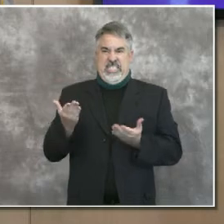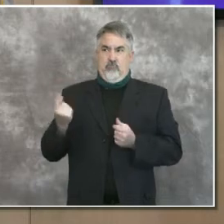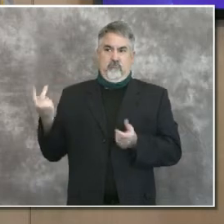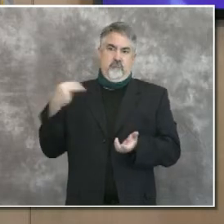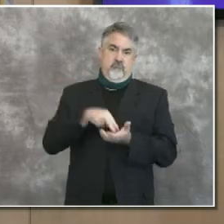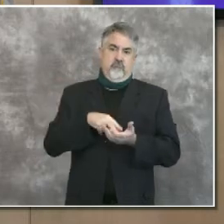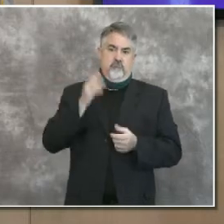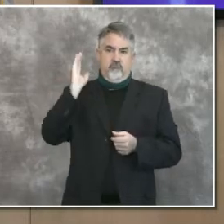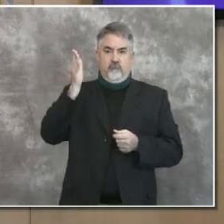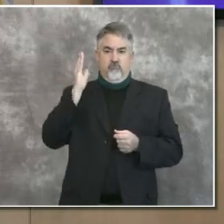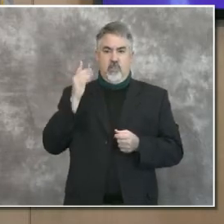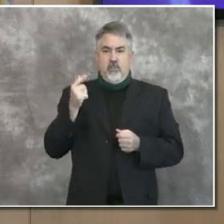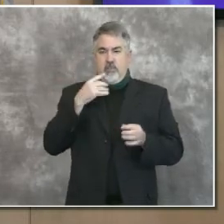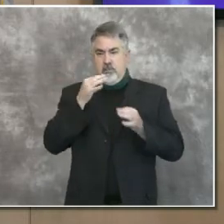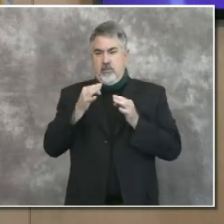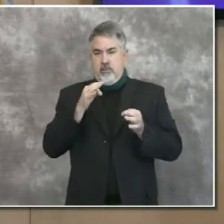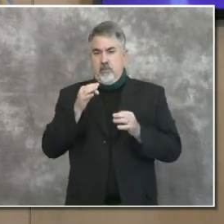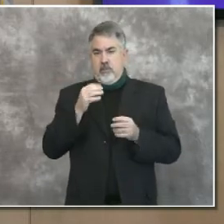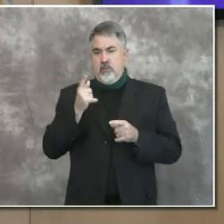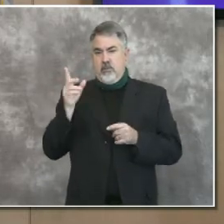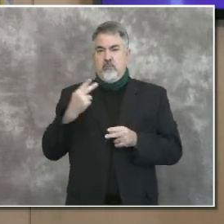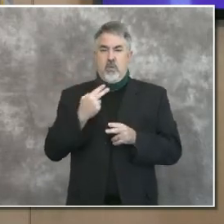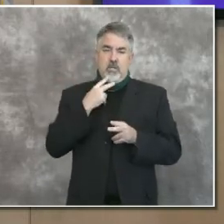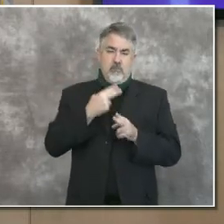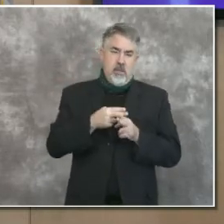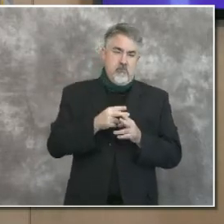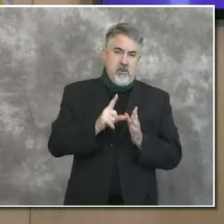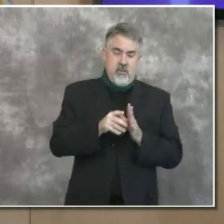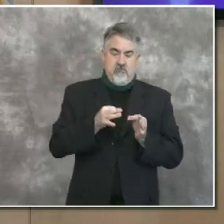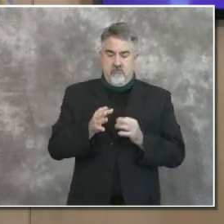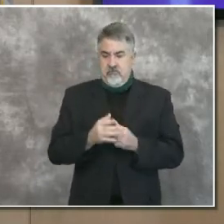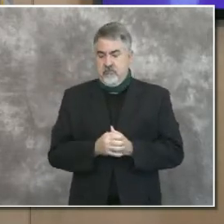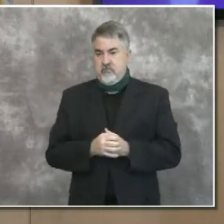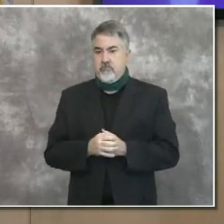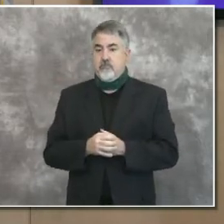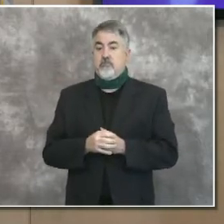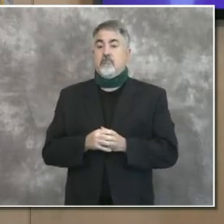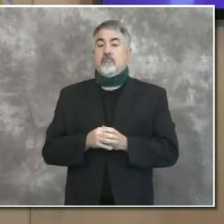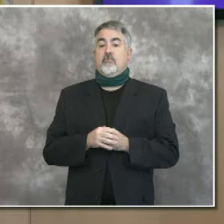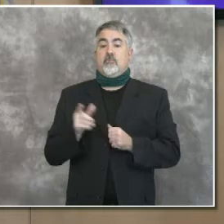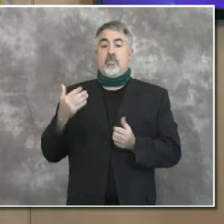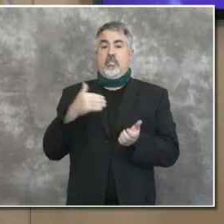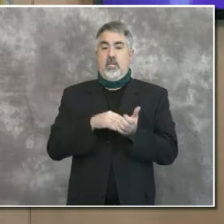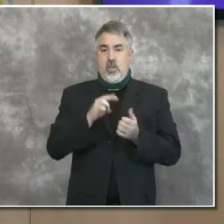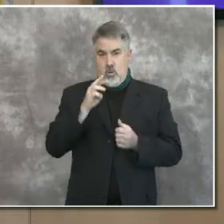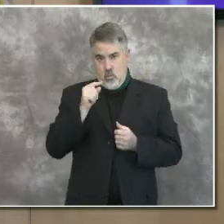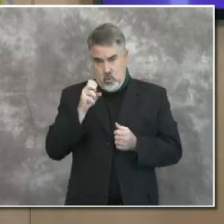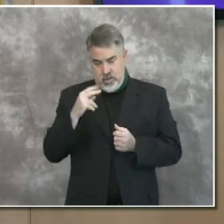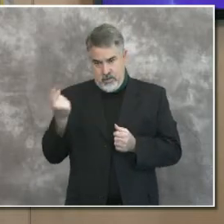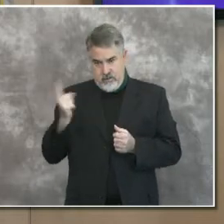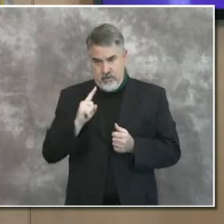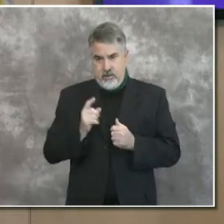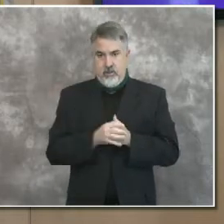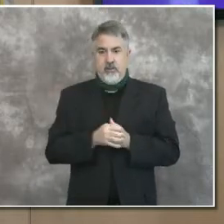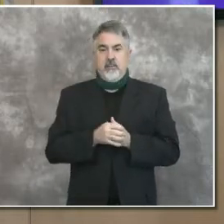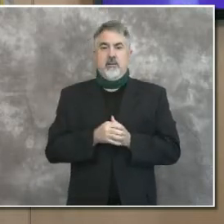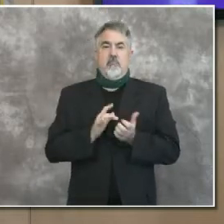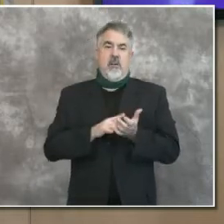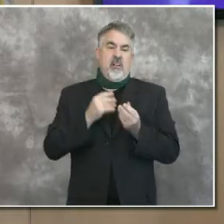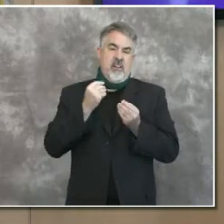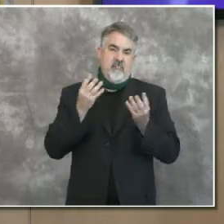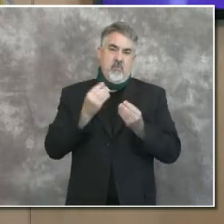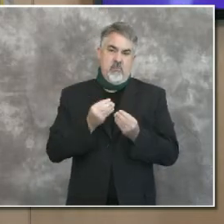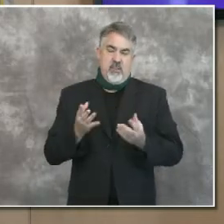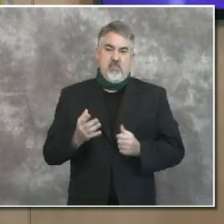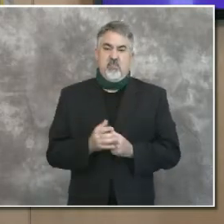force and the work that they're doing. And then Dr. Wooten is here to give us the medical update, and then we will